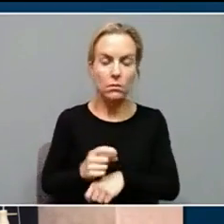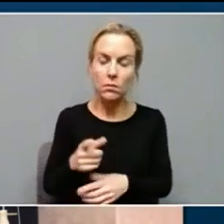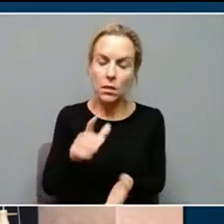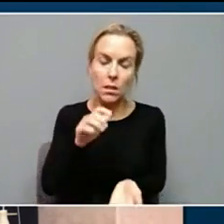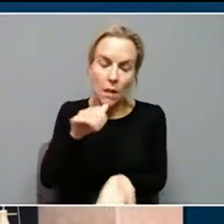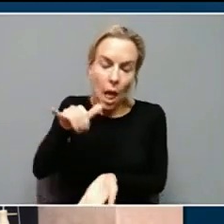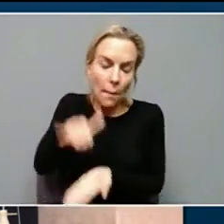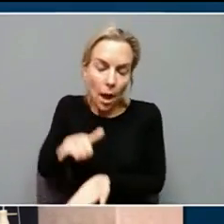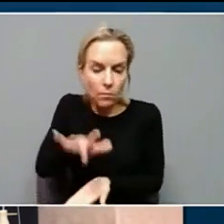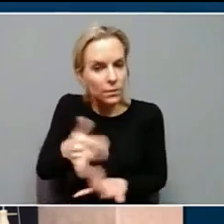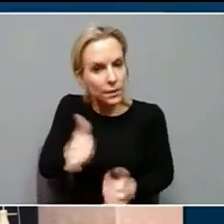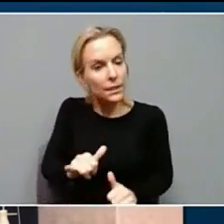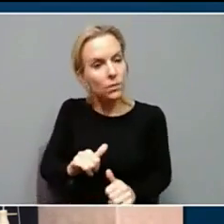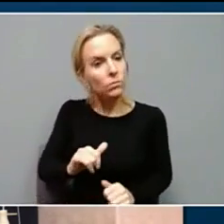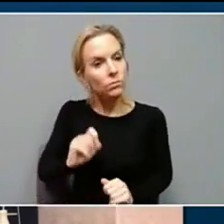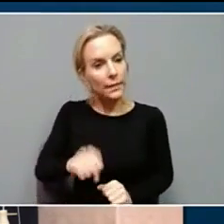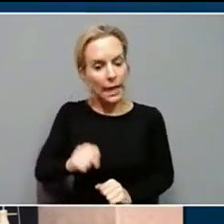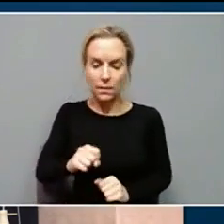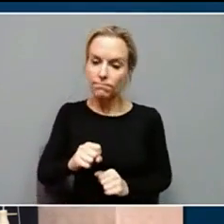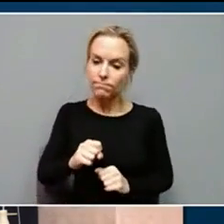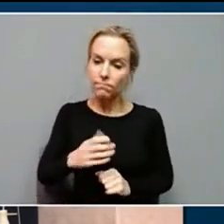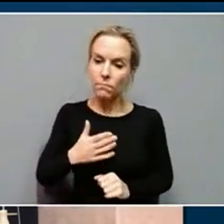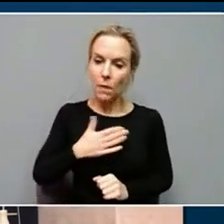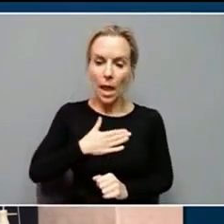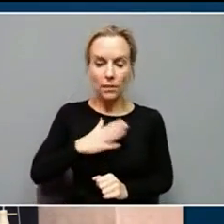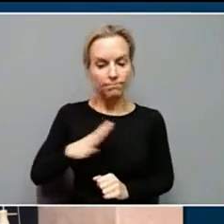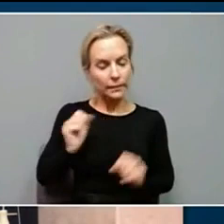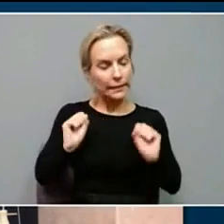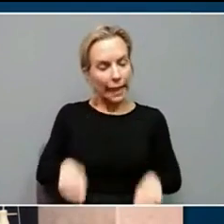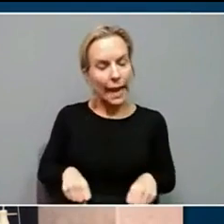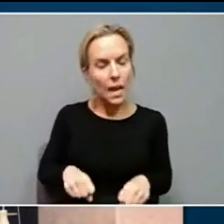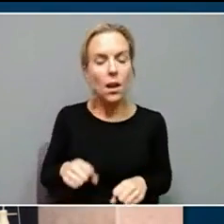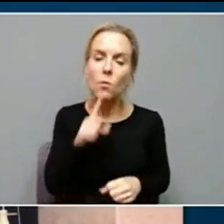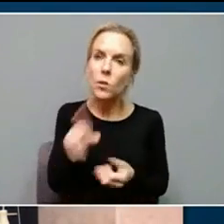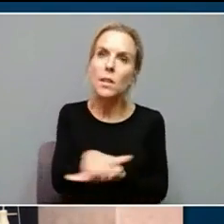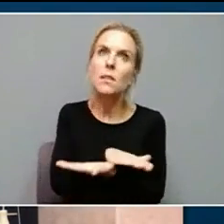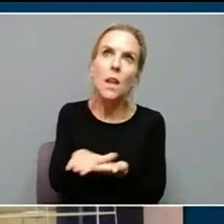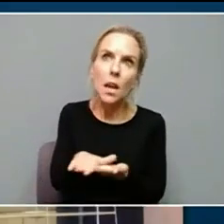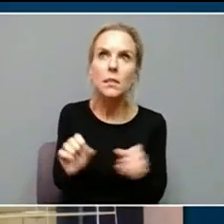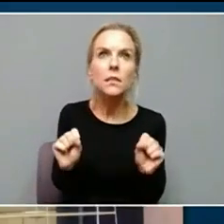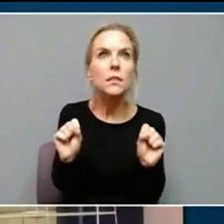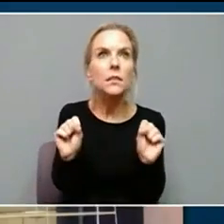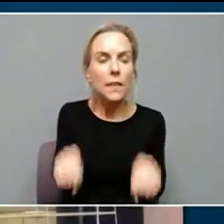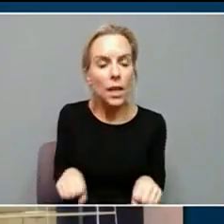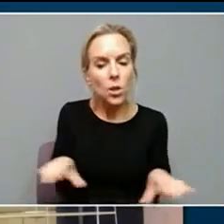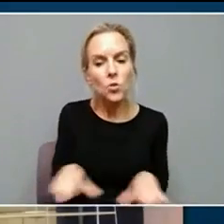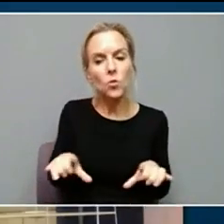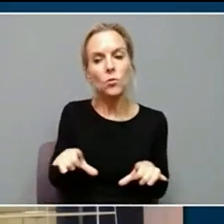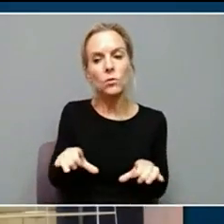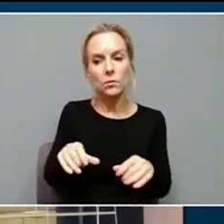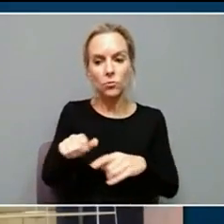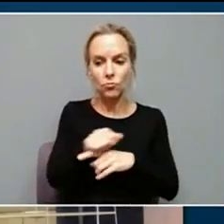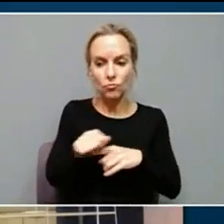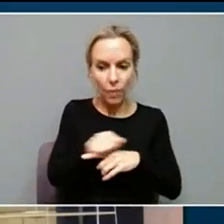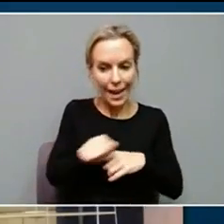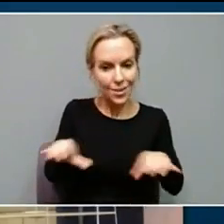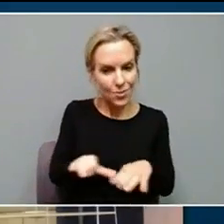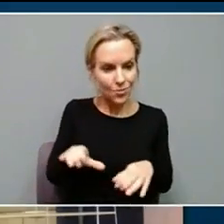privilege to come here. But it'd be really nice to be able to do the things for people that I've been trained to do